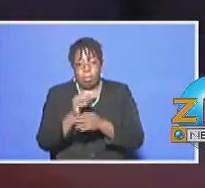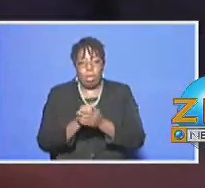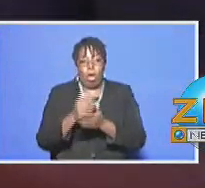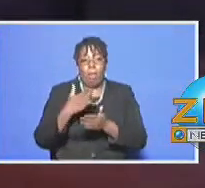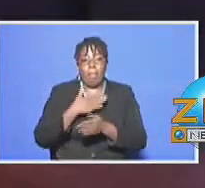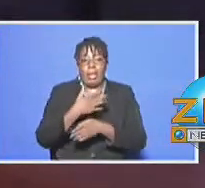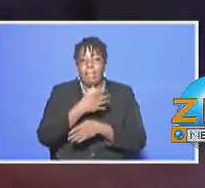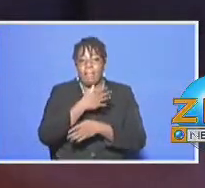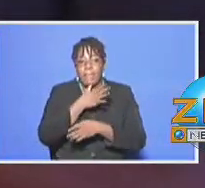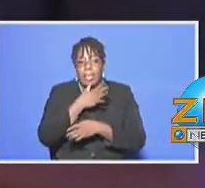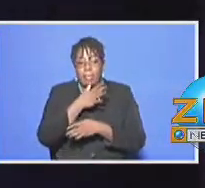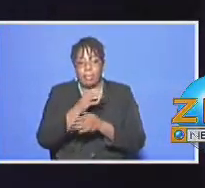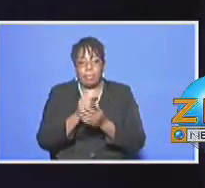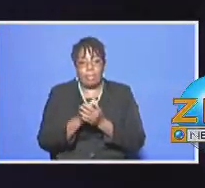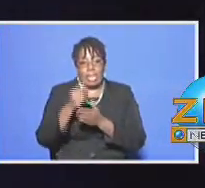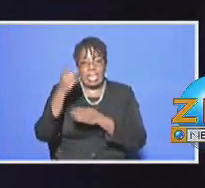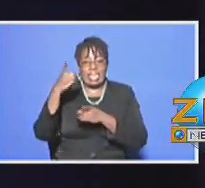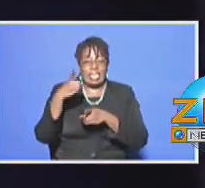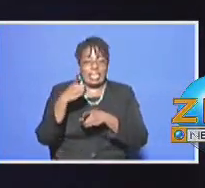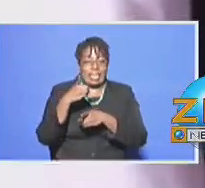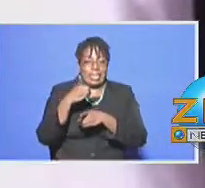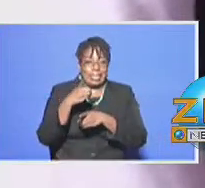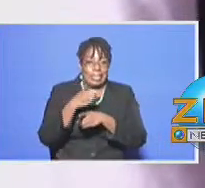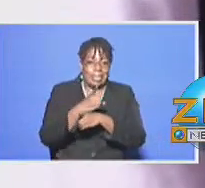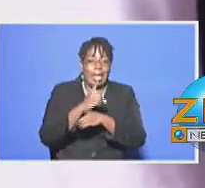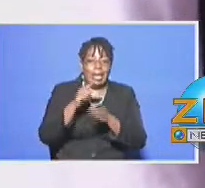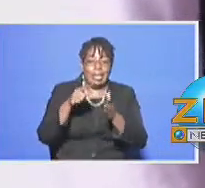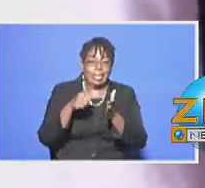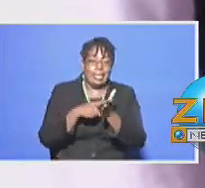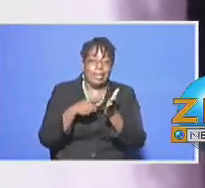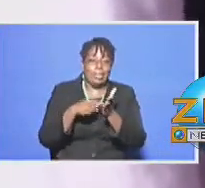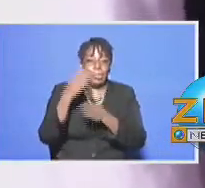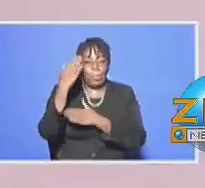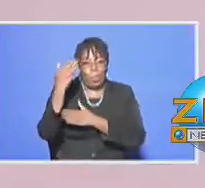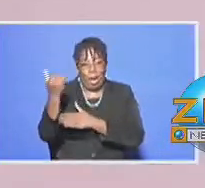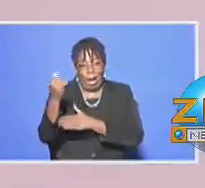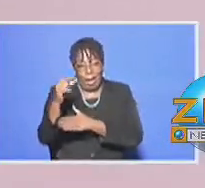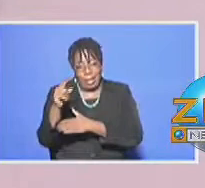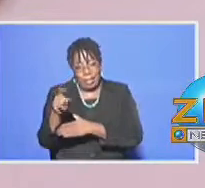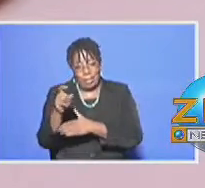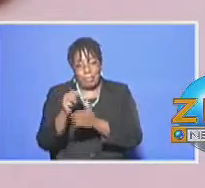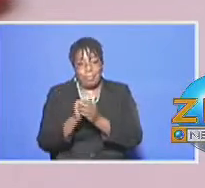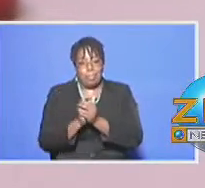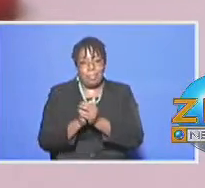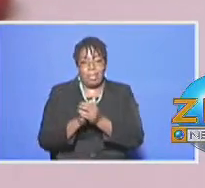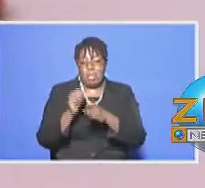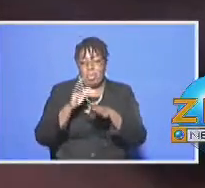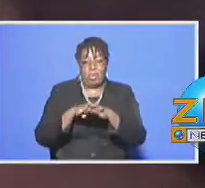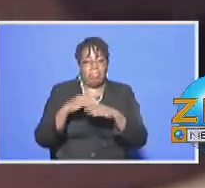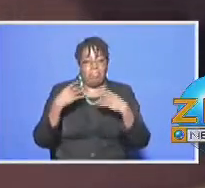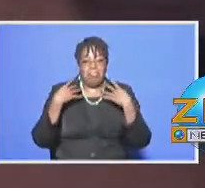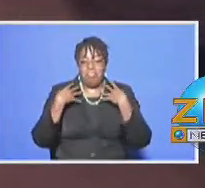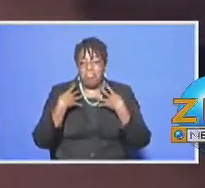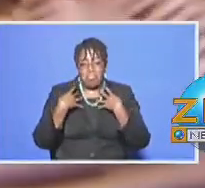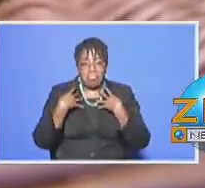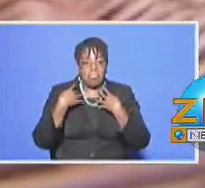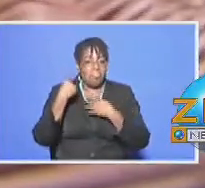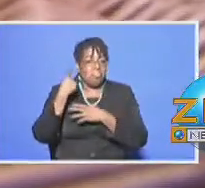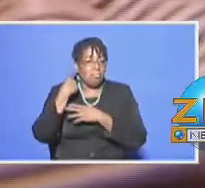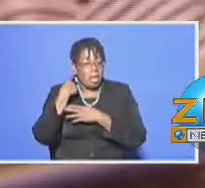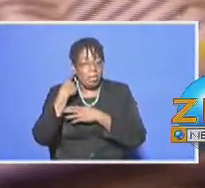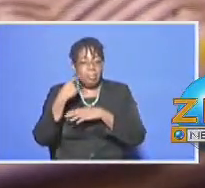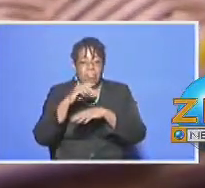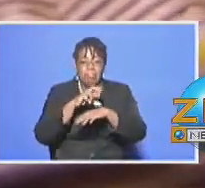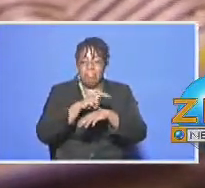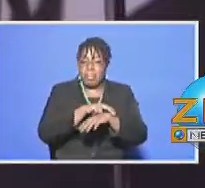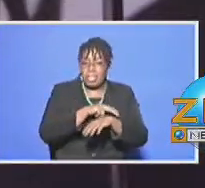favorite, that's the vibe. All independence inspired. You can accessorize with a statement necklace, earrings, bracelets,